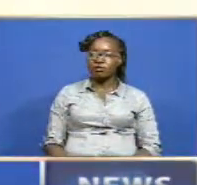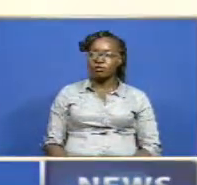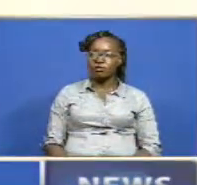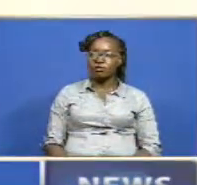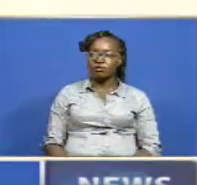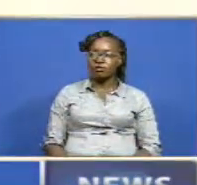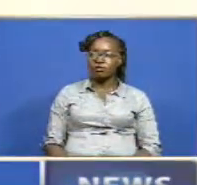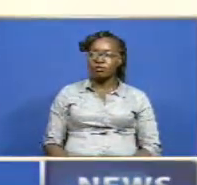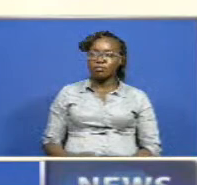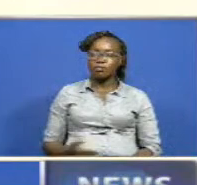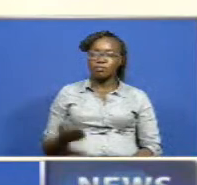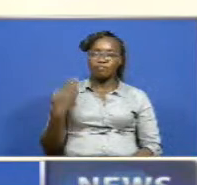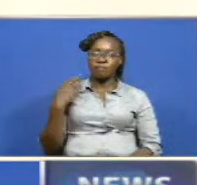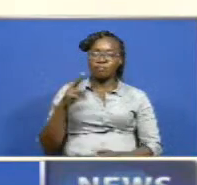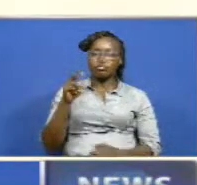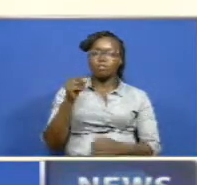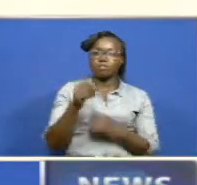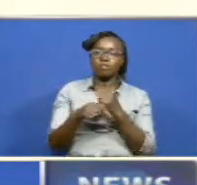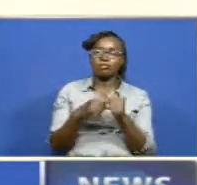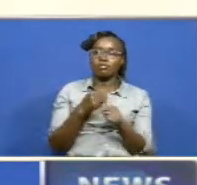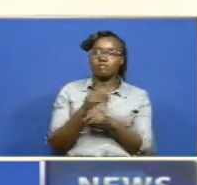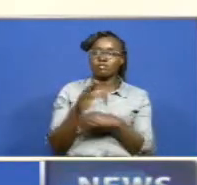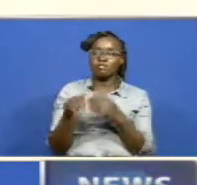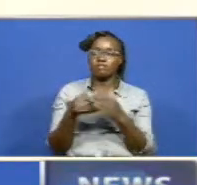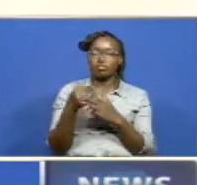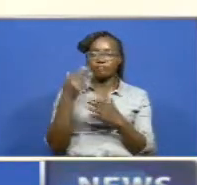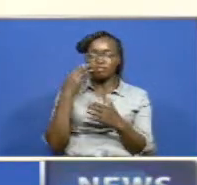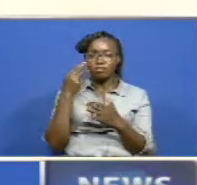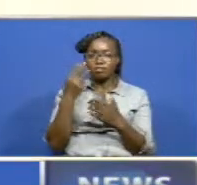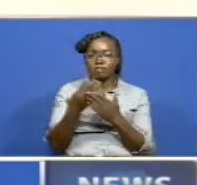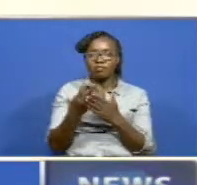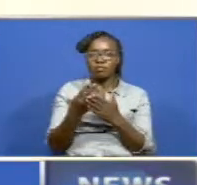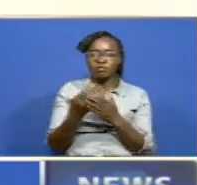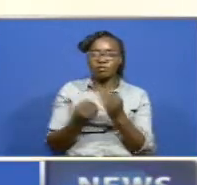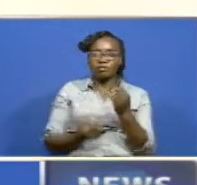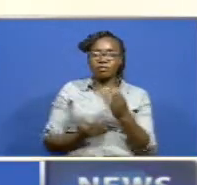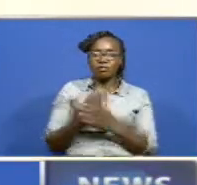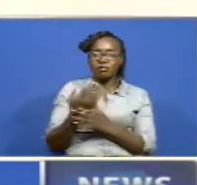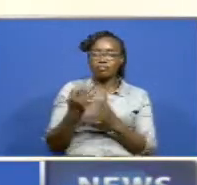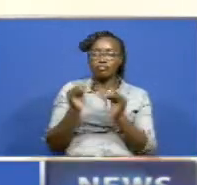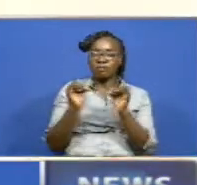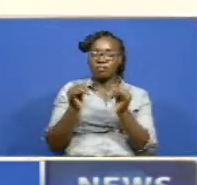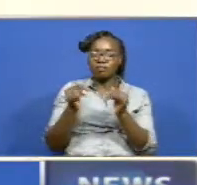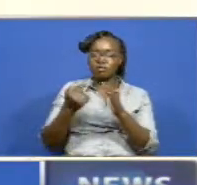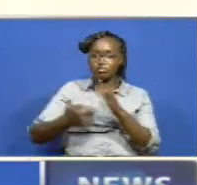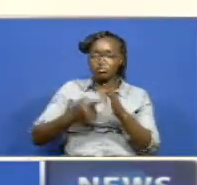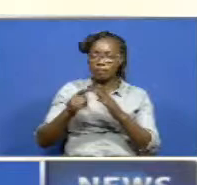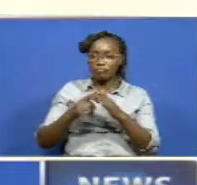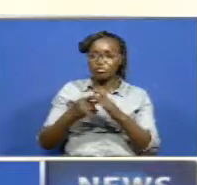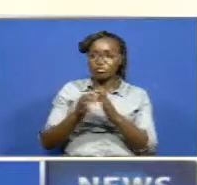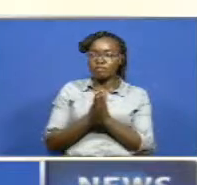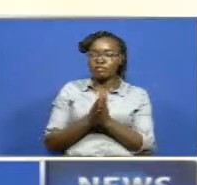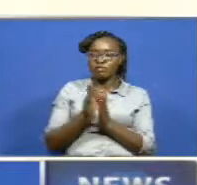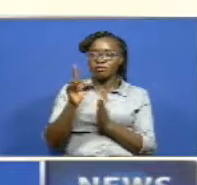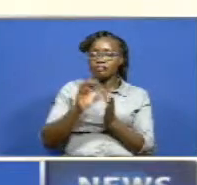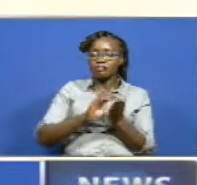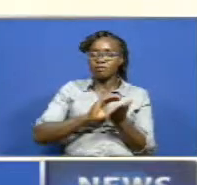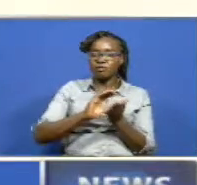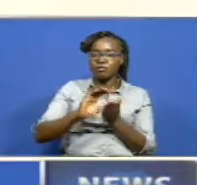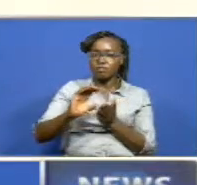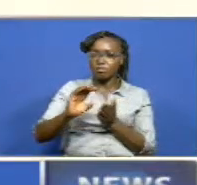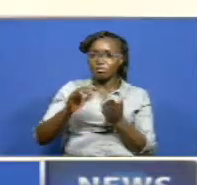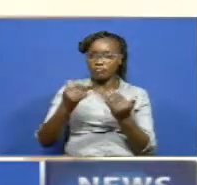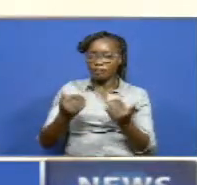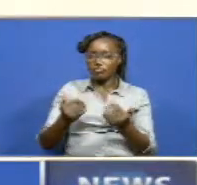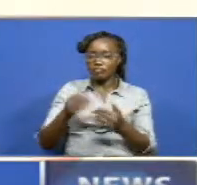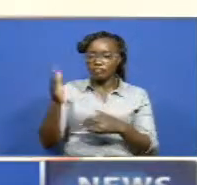Over the last 20 years, we all have witnessed the growth of the broadcasting industry, where we started off with one channel, and now we